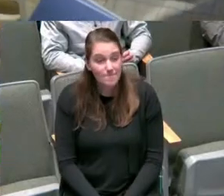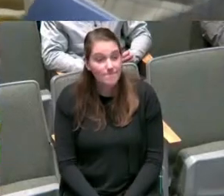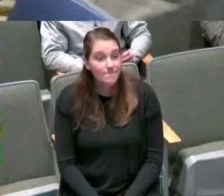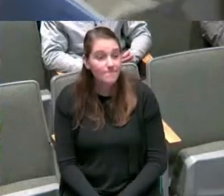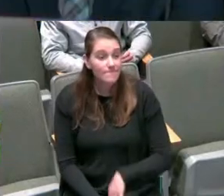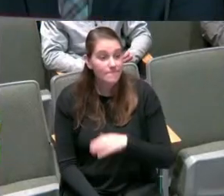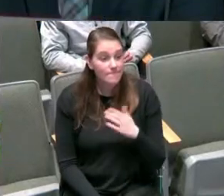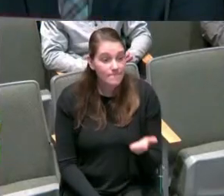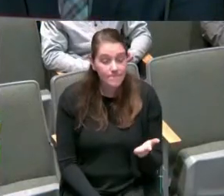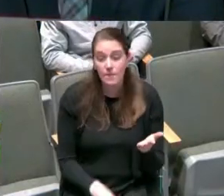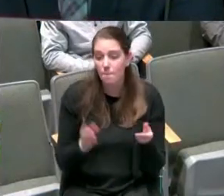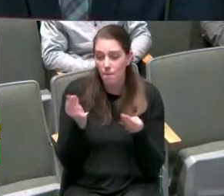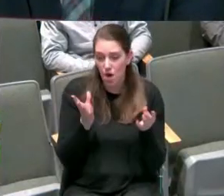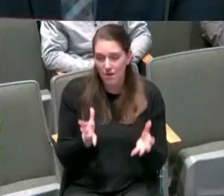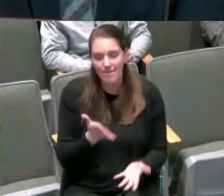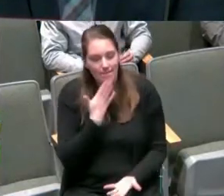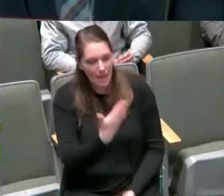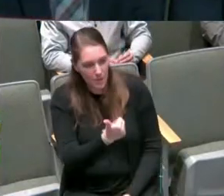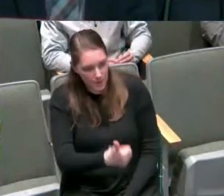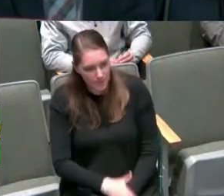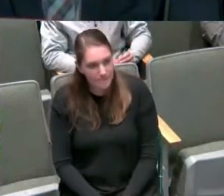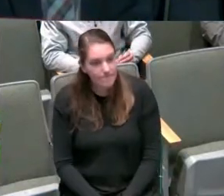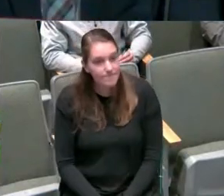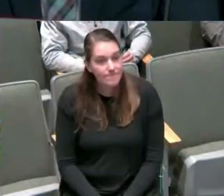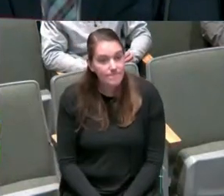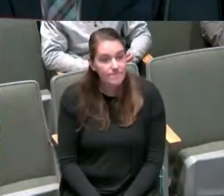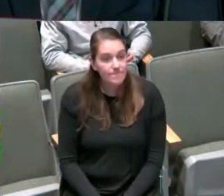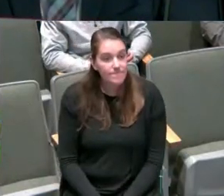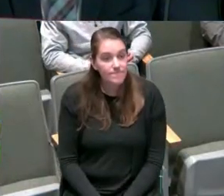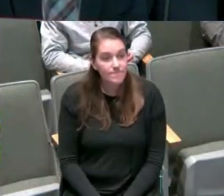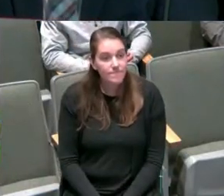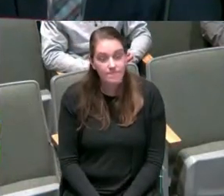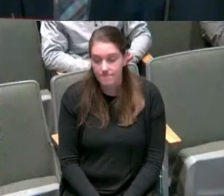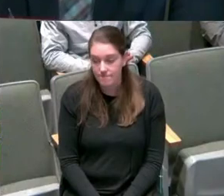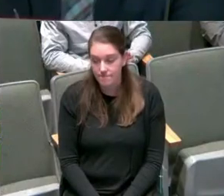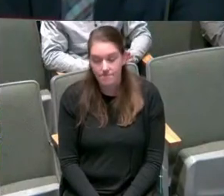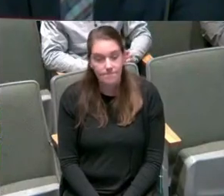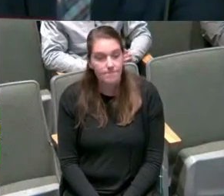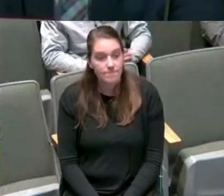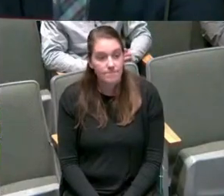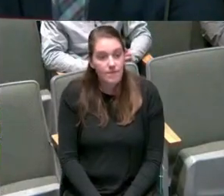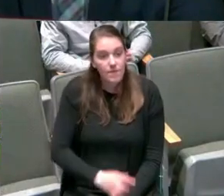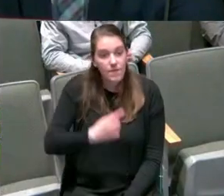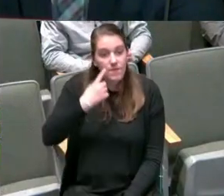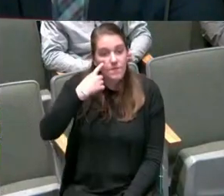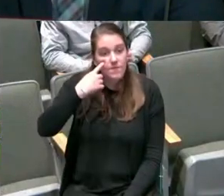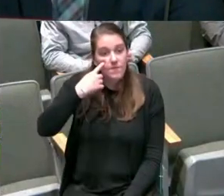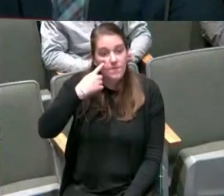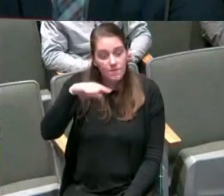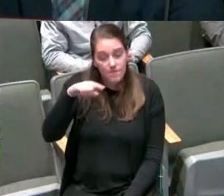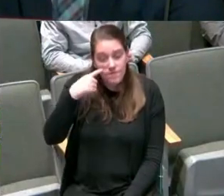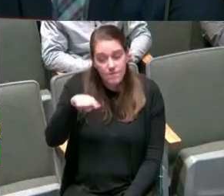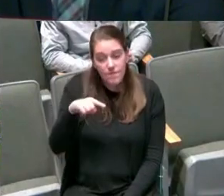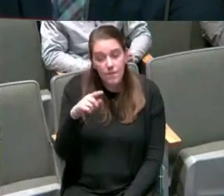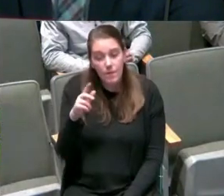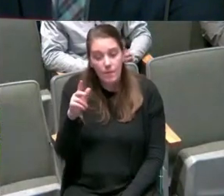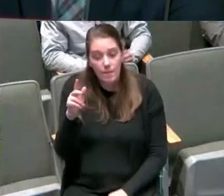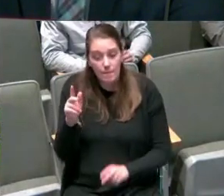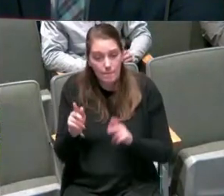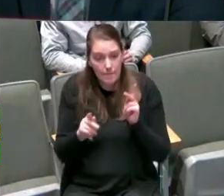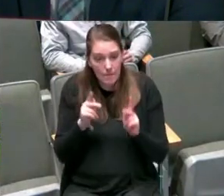thank you so for it's for folks who may not have